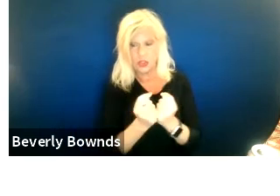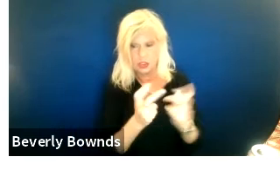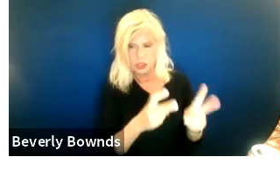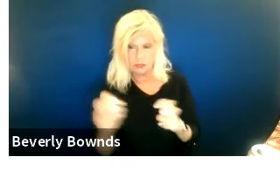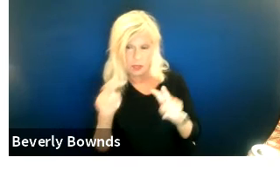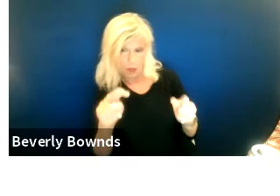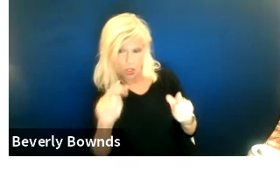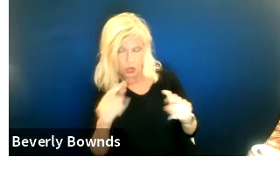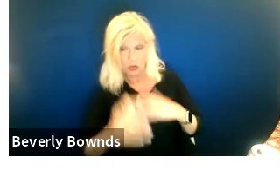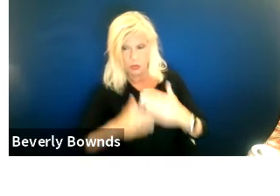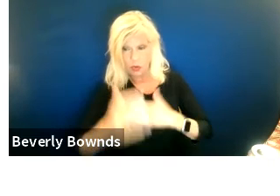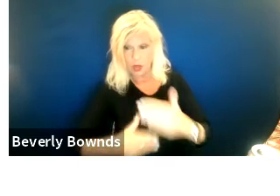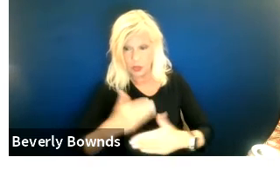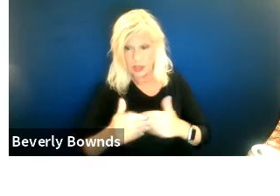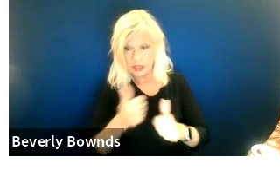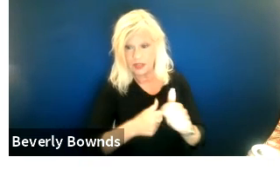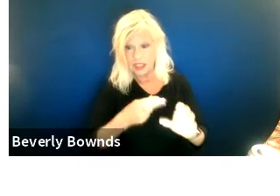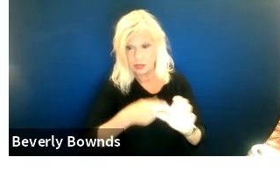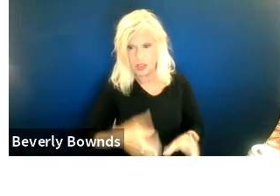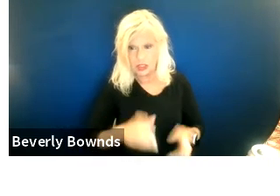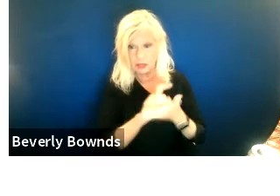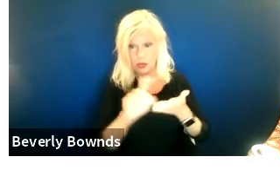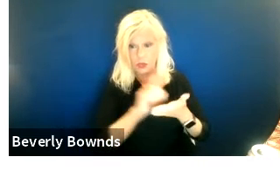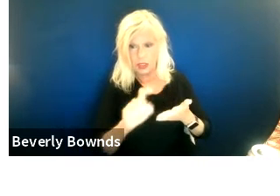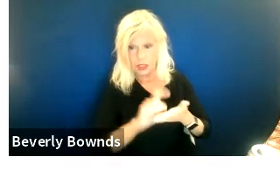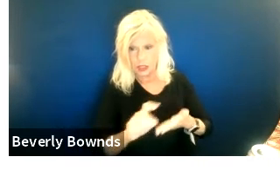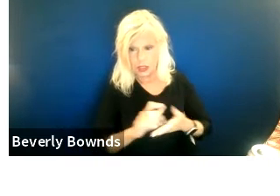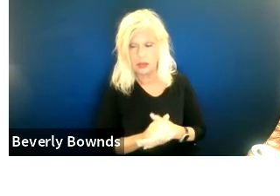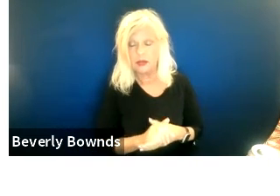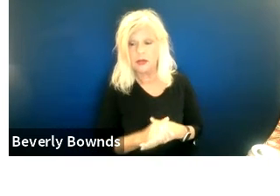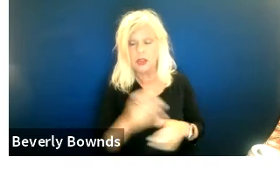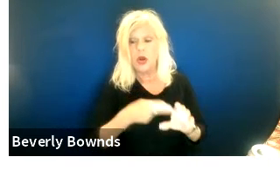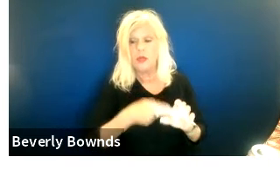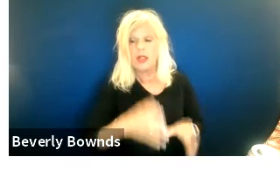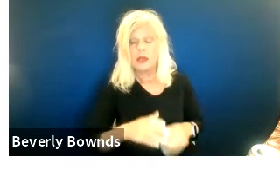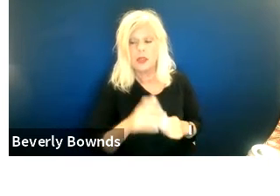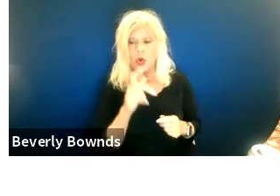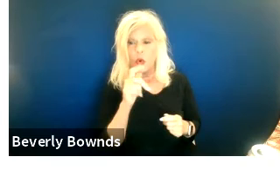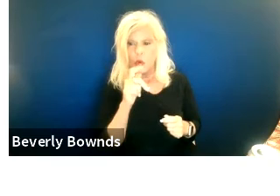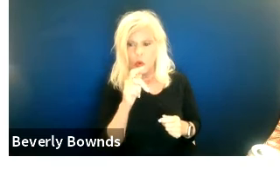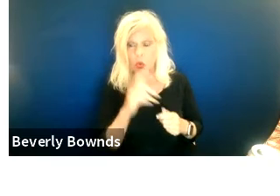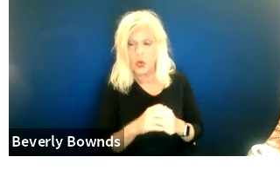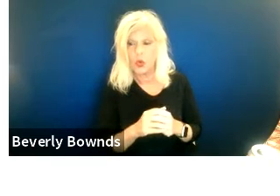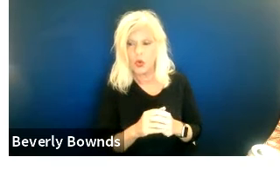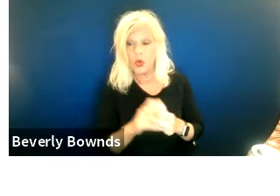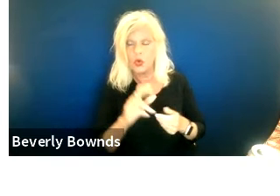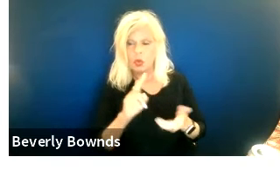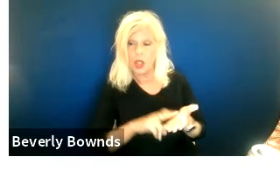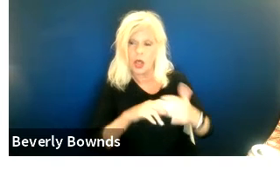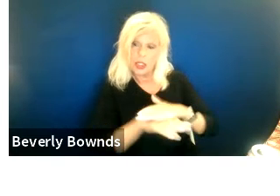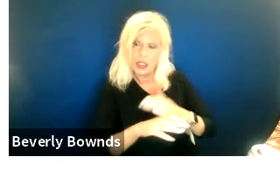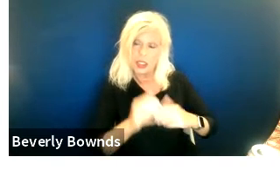the progress on a weekly basis. For participants who are logging in every week and attending